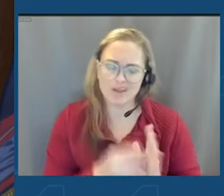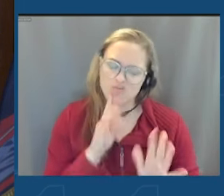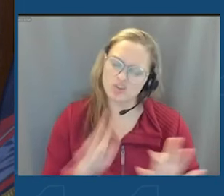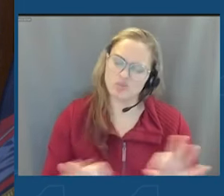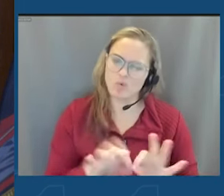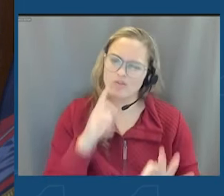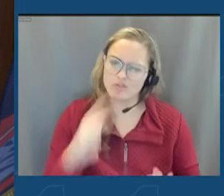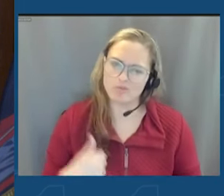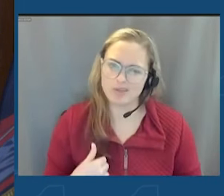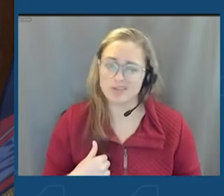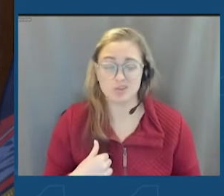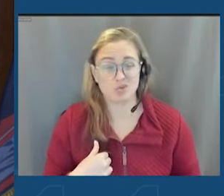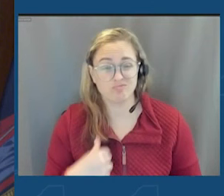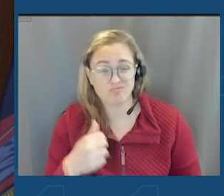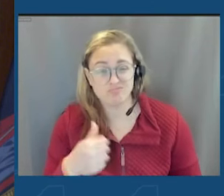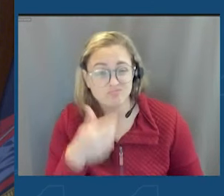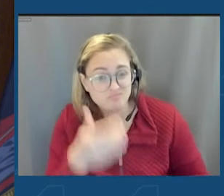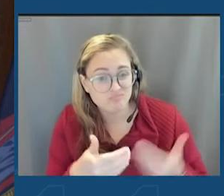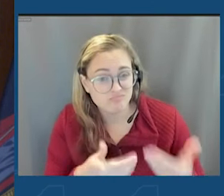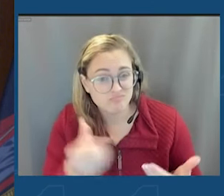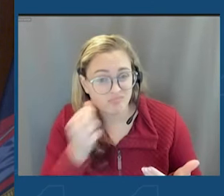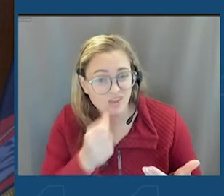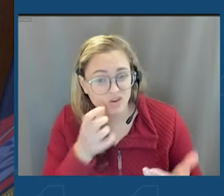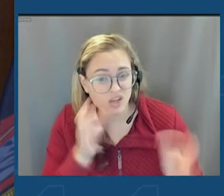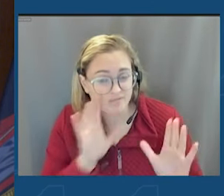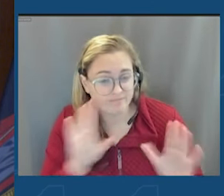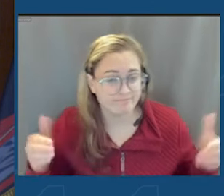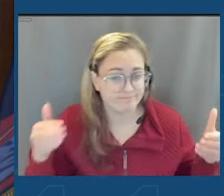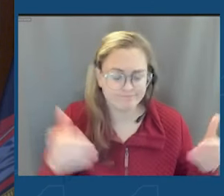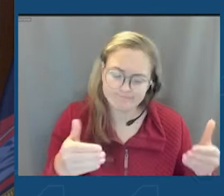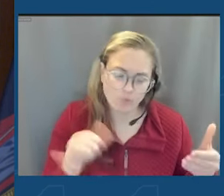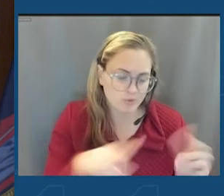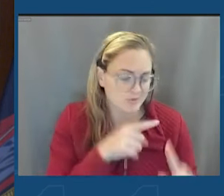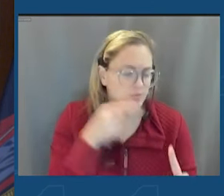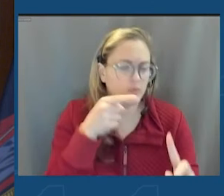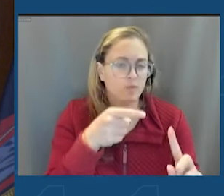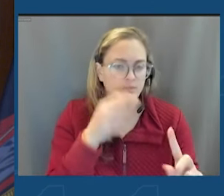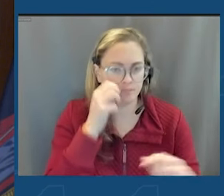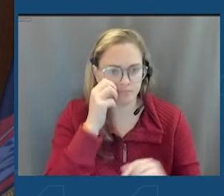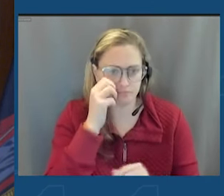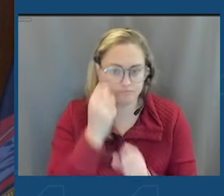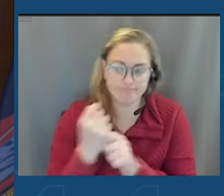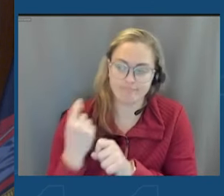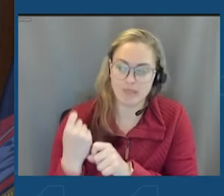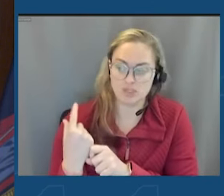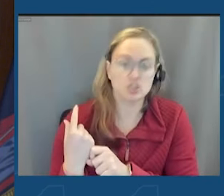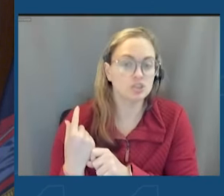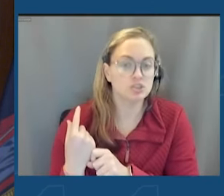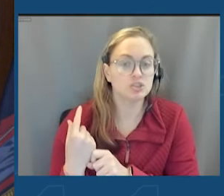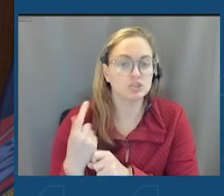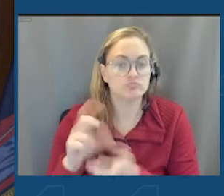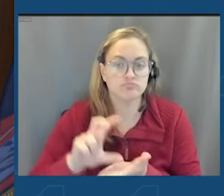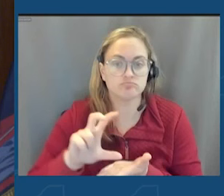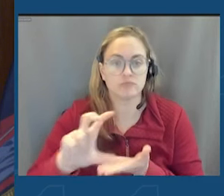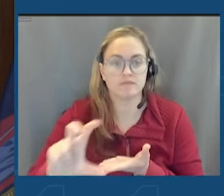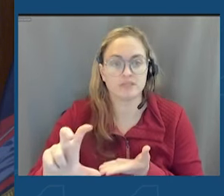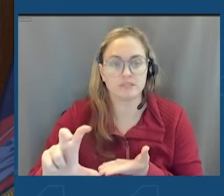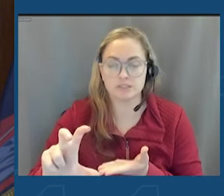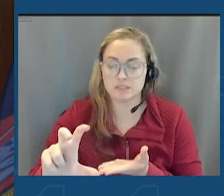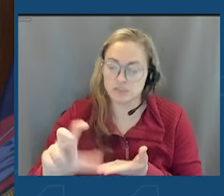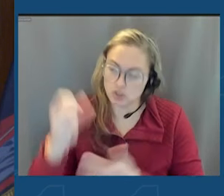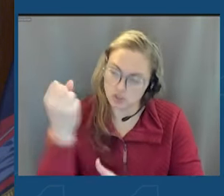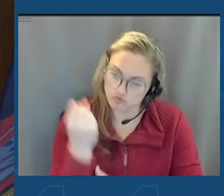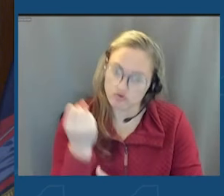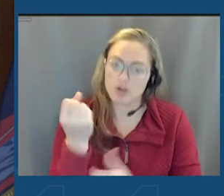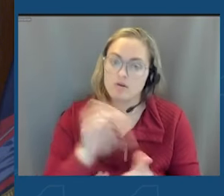hasn't gone by where I've not been laser-focused on this objective. And last year, we invested a record amount of money